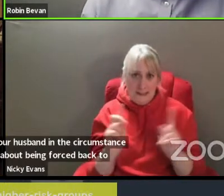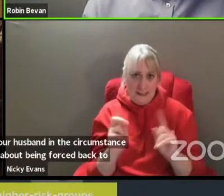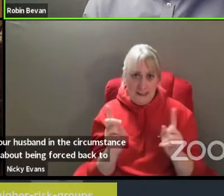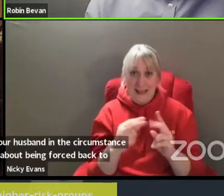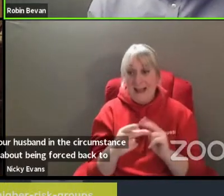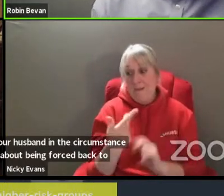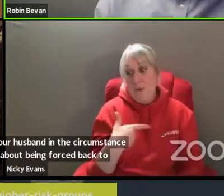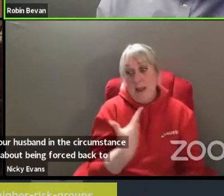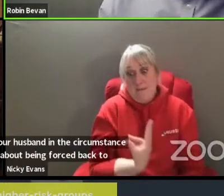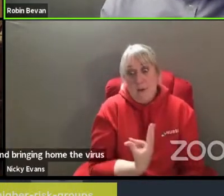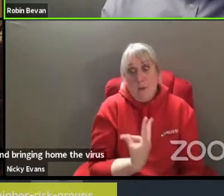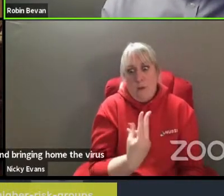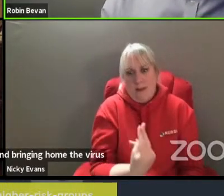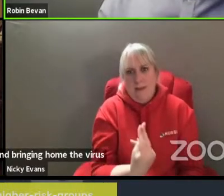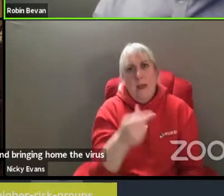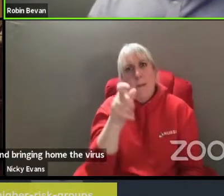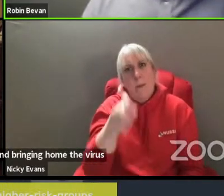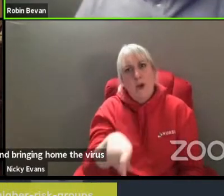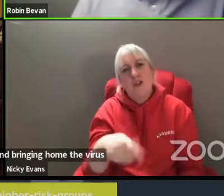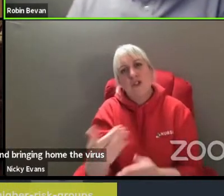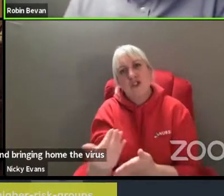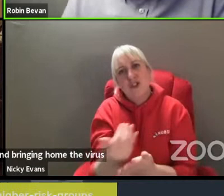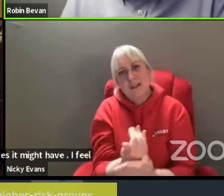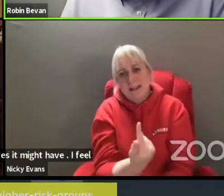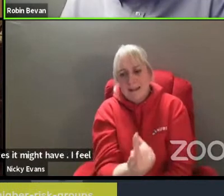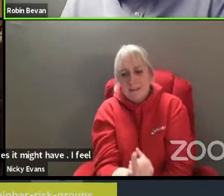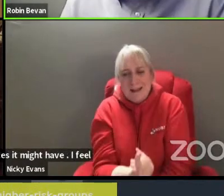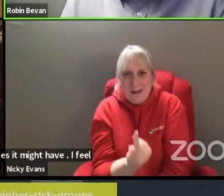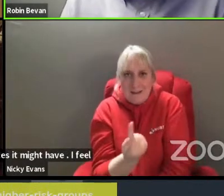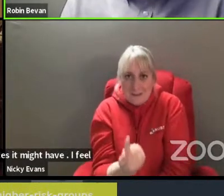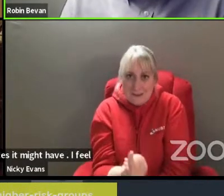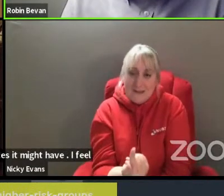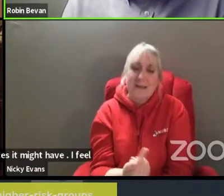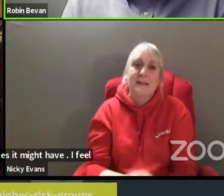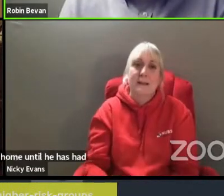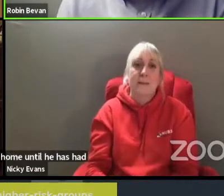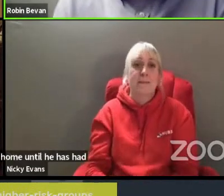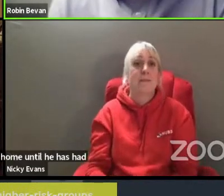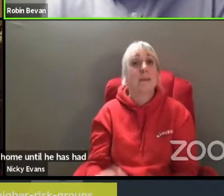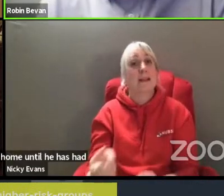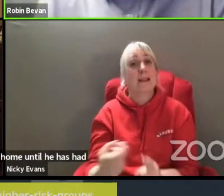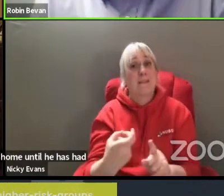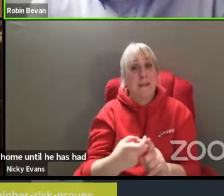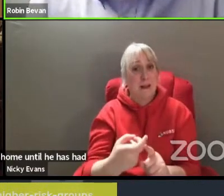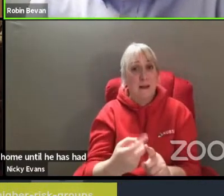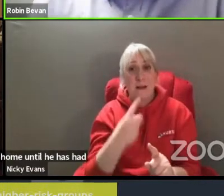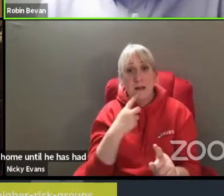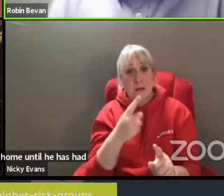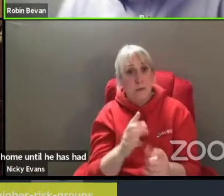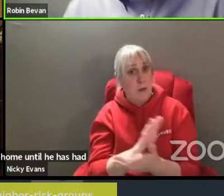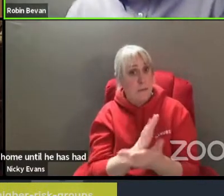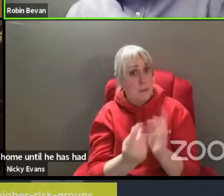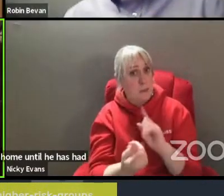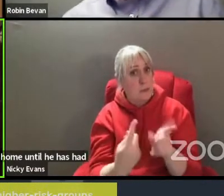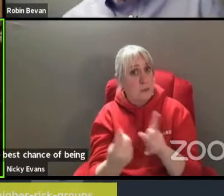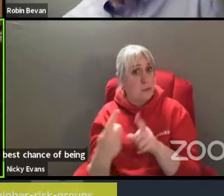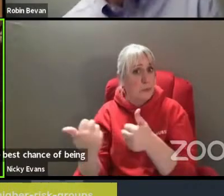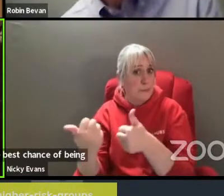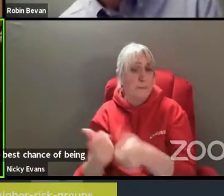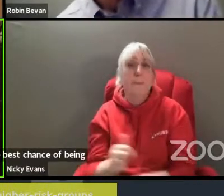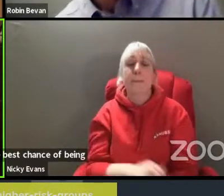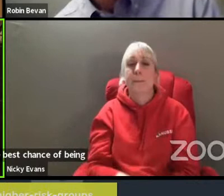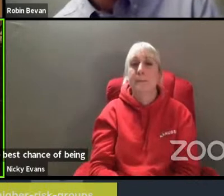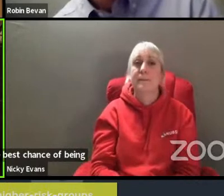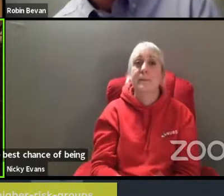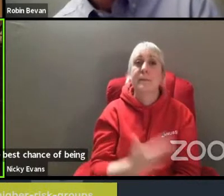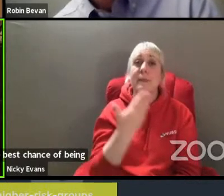living with shielding individuals? So there's a blend of questions there, Kevin, and look forward to your advice on those. Thank you. Thank you very much,